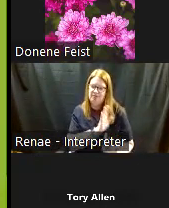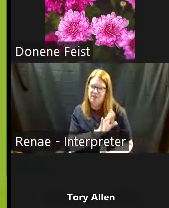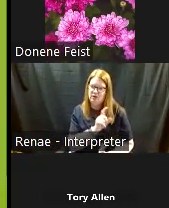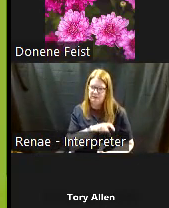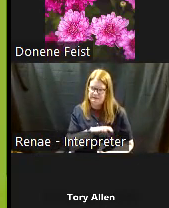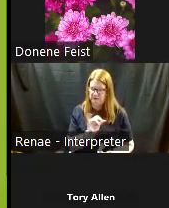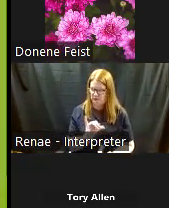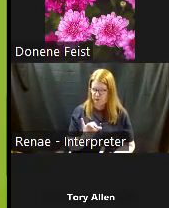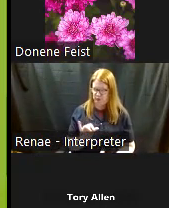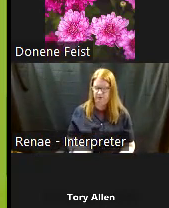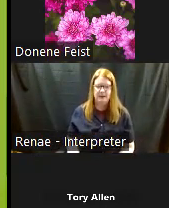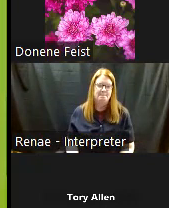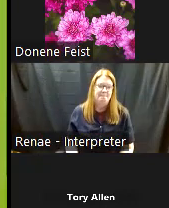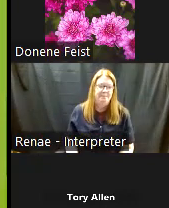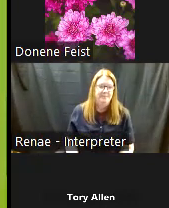Next.